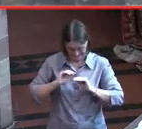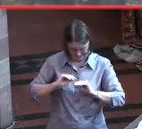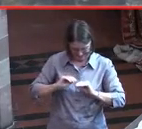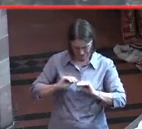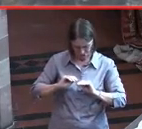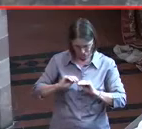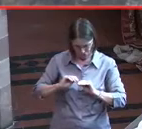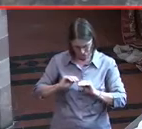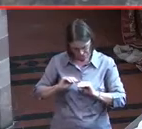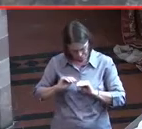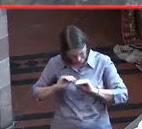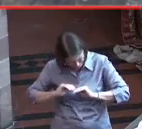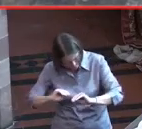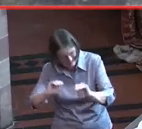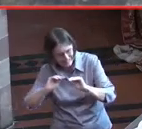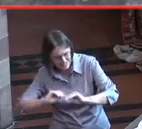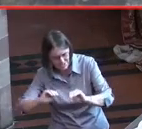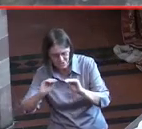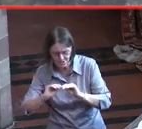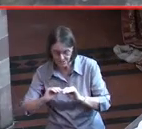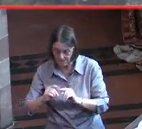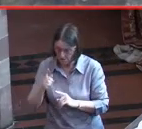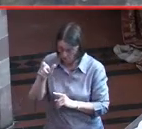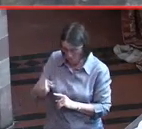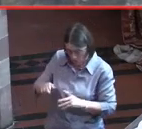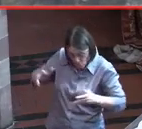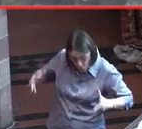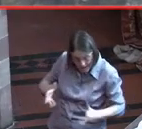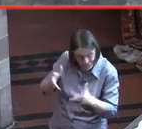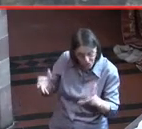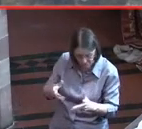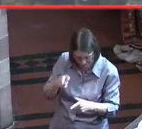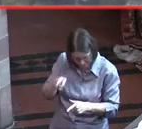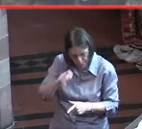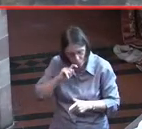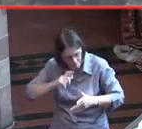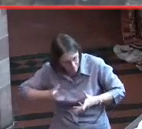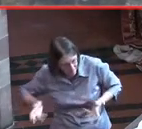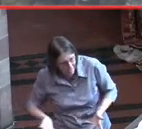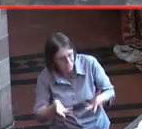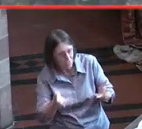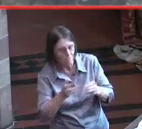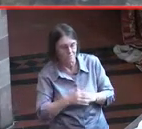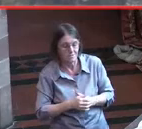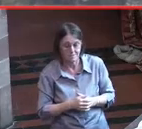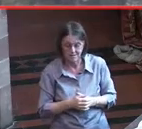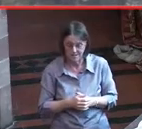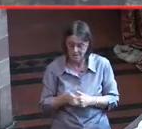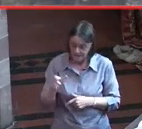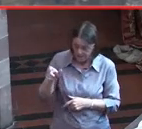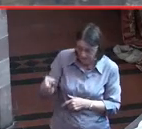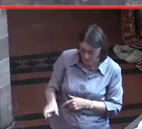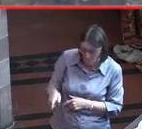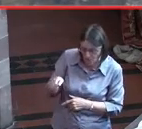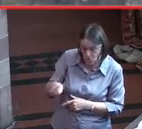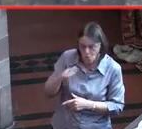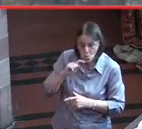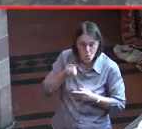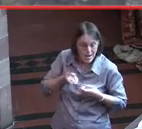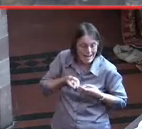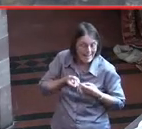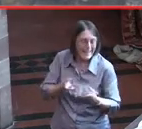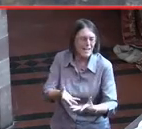teaching, the exhorter in exhortation, the giver in generosity, the leader